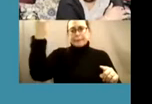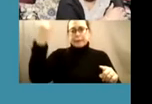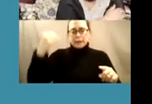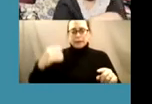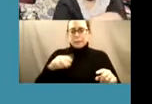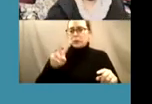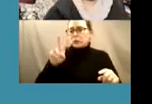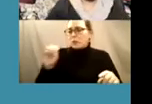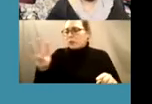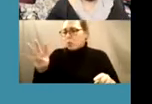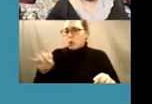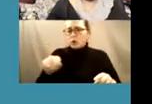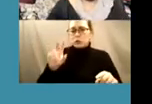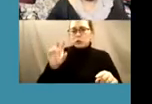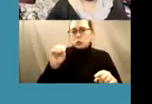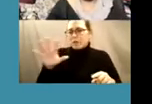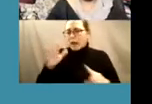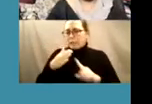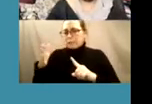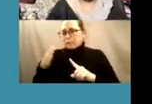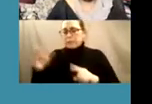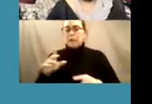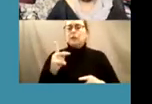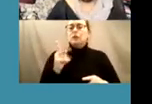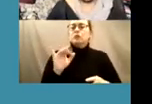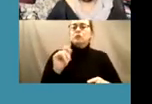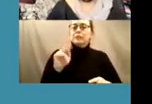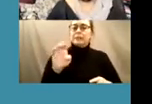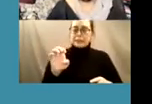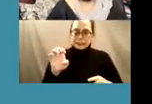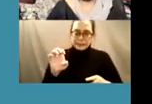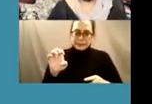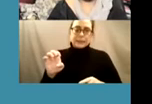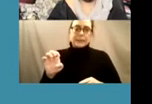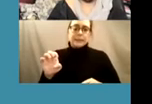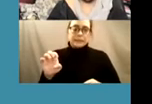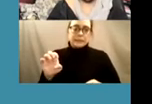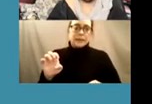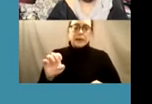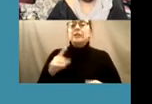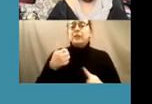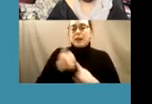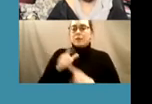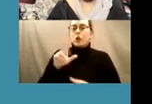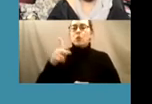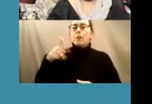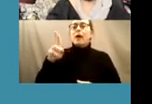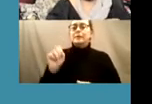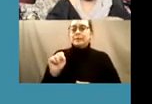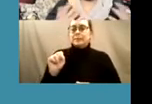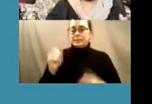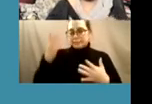bit later. And so Christine lives with chronic illness. I believe she has lupus. And